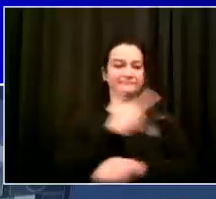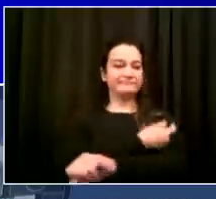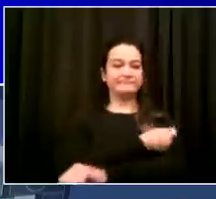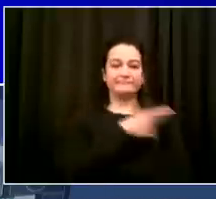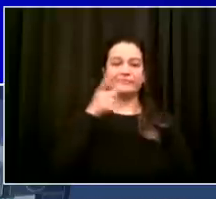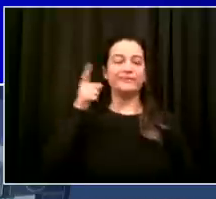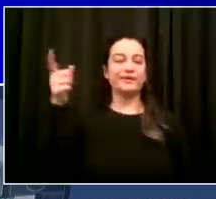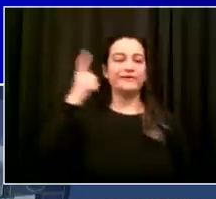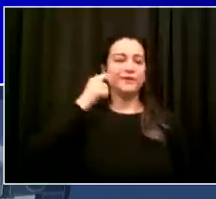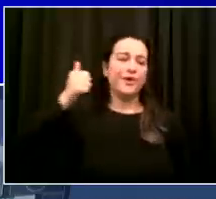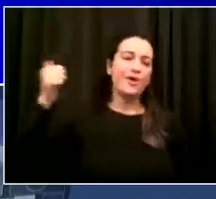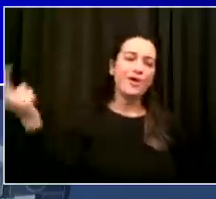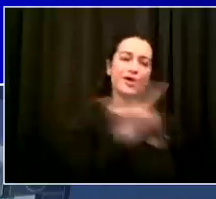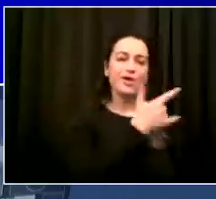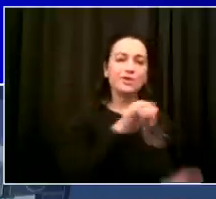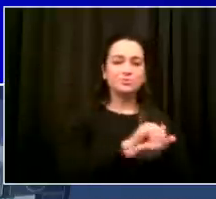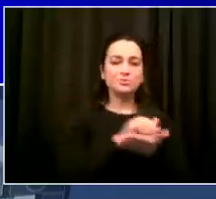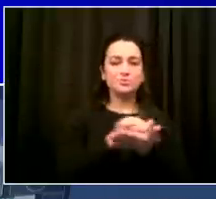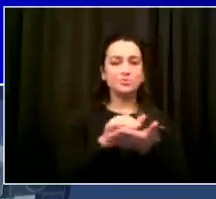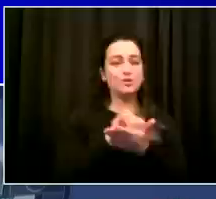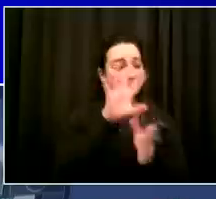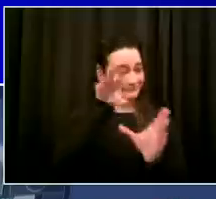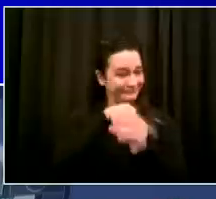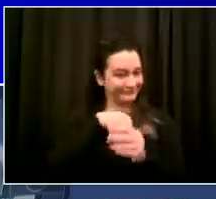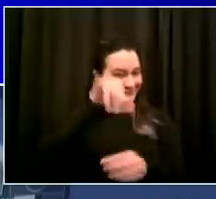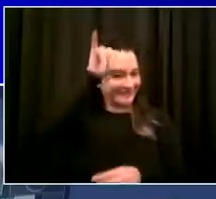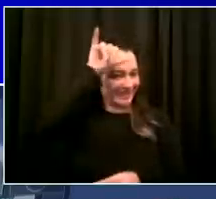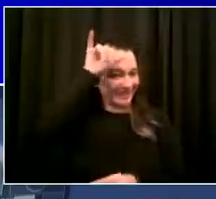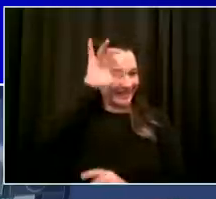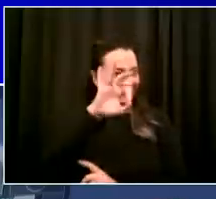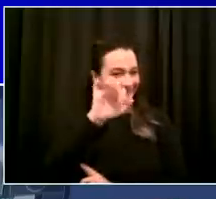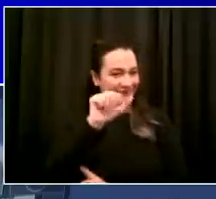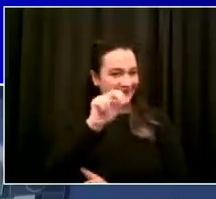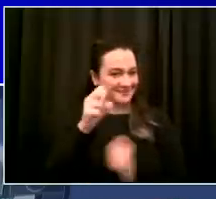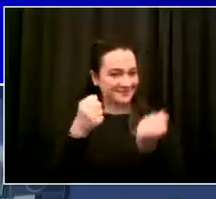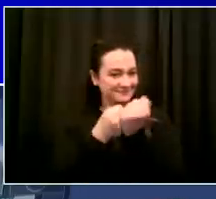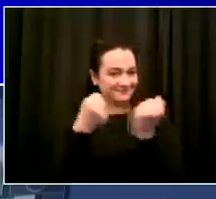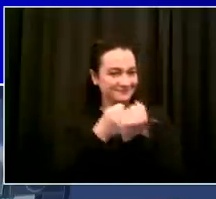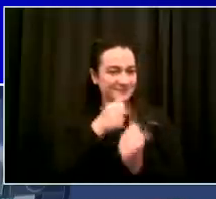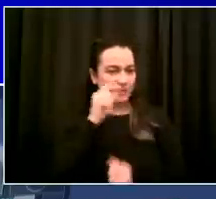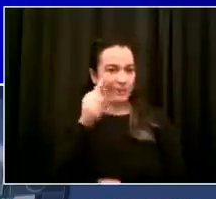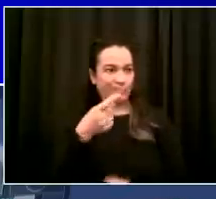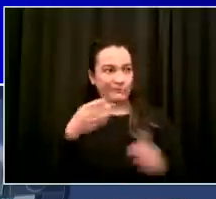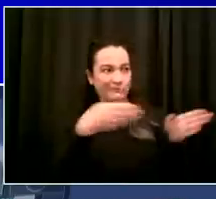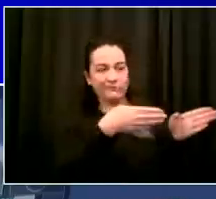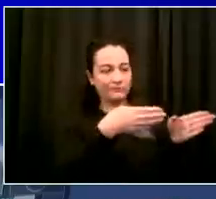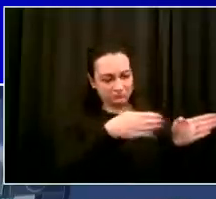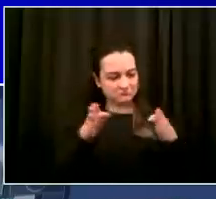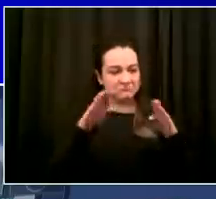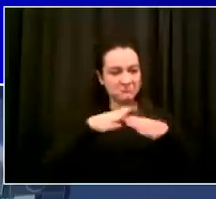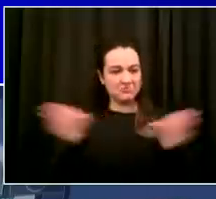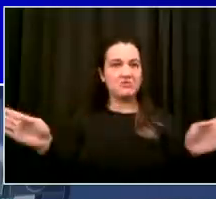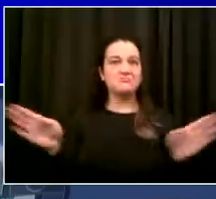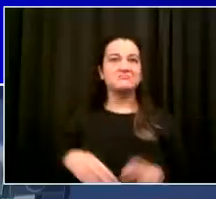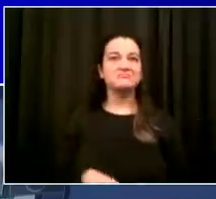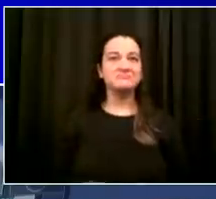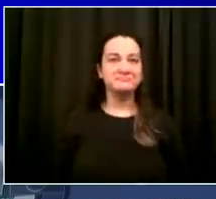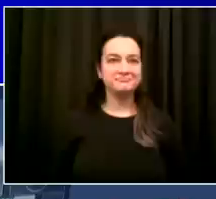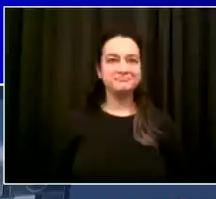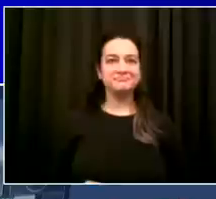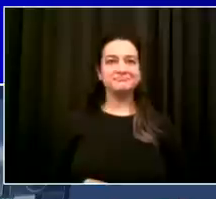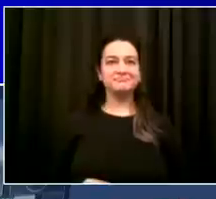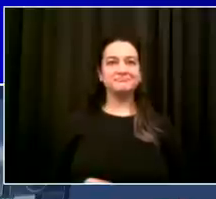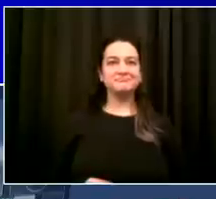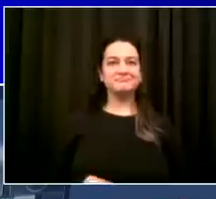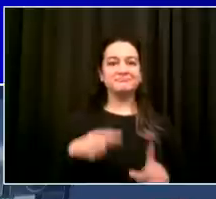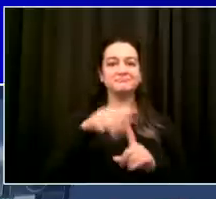the plate to help us out, and I am so grateful for that. I really appreciate the fact that the Mets wanted to do this. They wanted to be